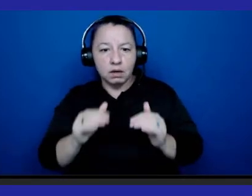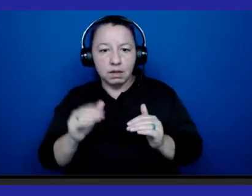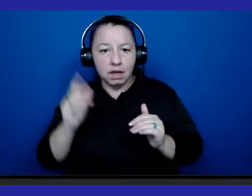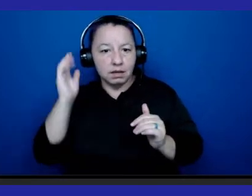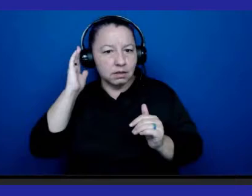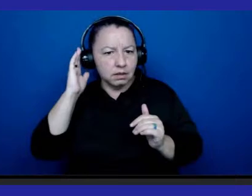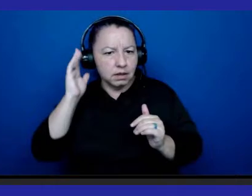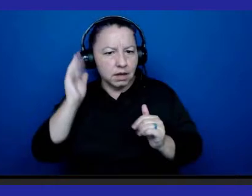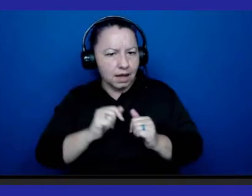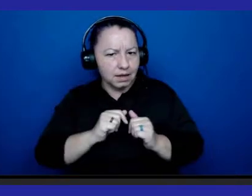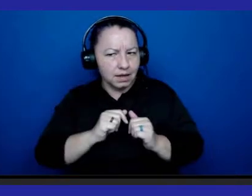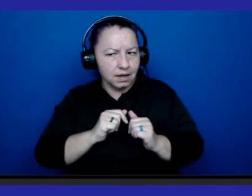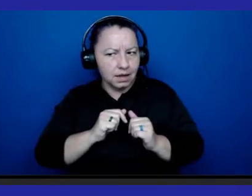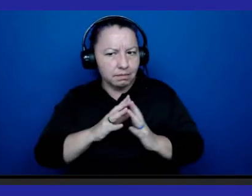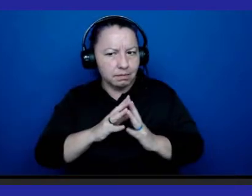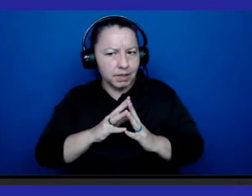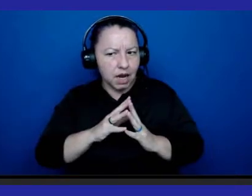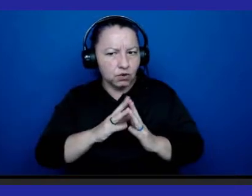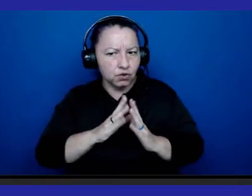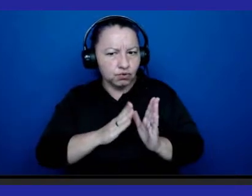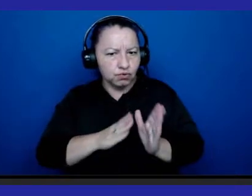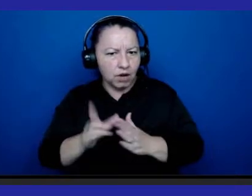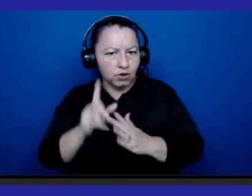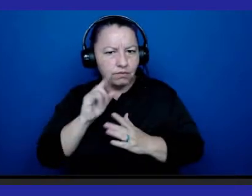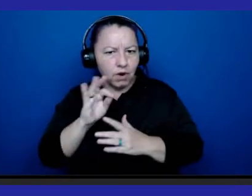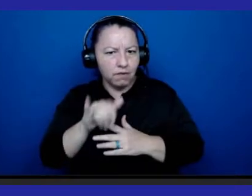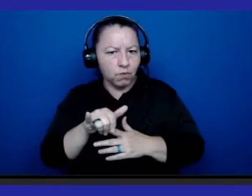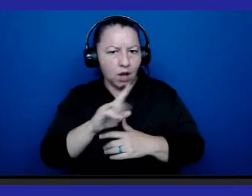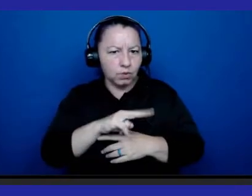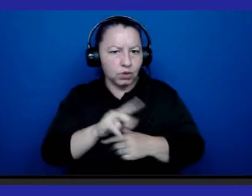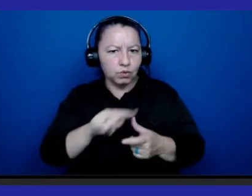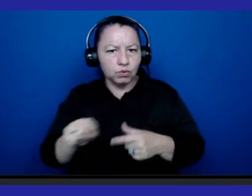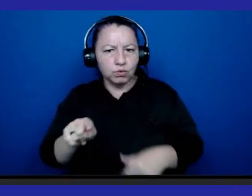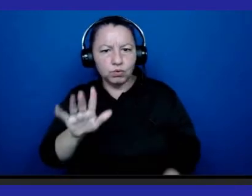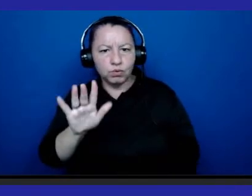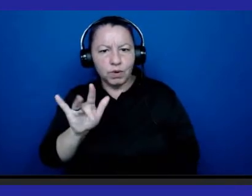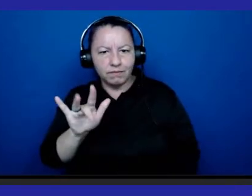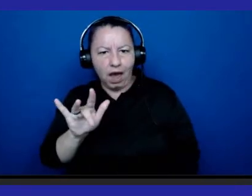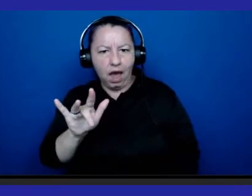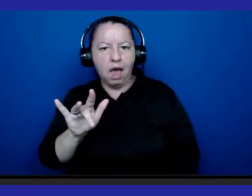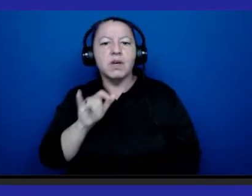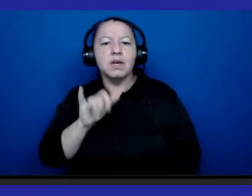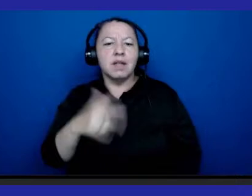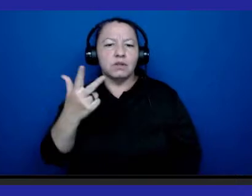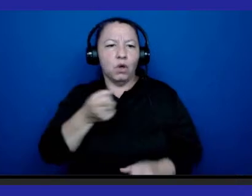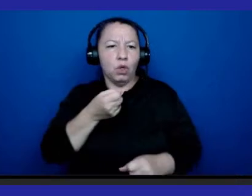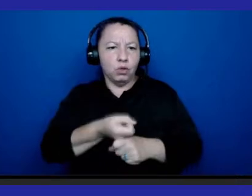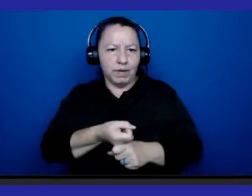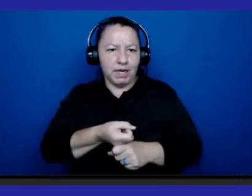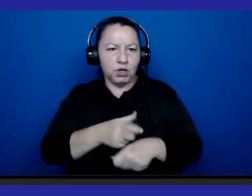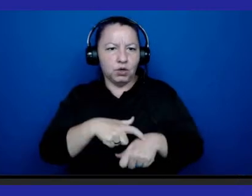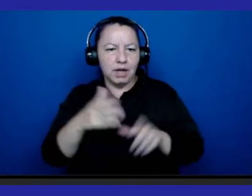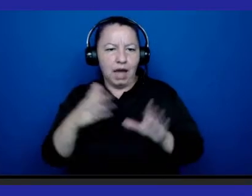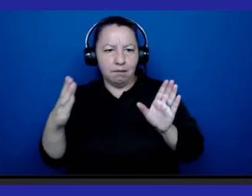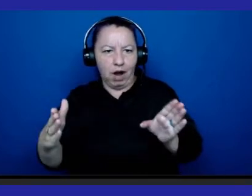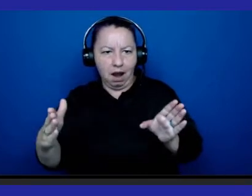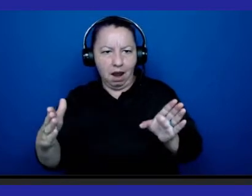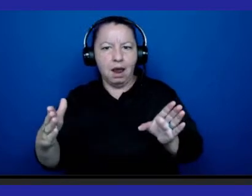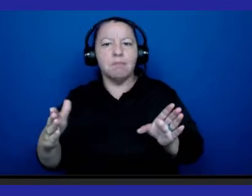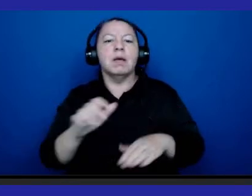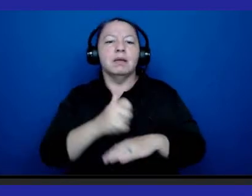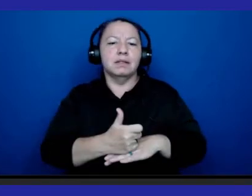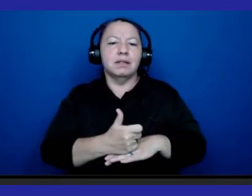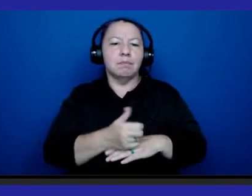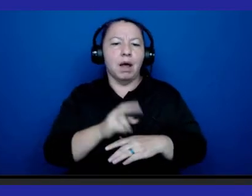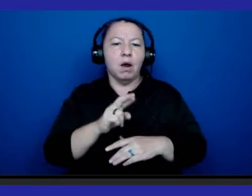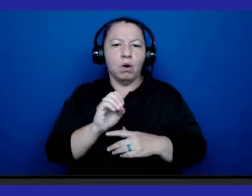strategy, from FY22 to FY25, which is a 3 years time frame as set by the IROS in